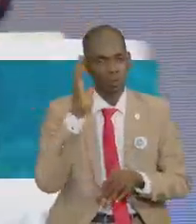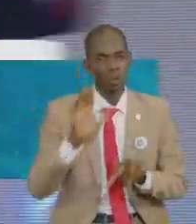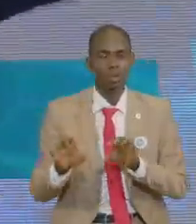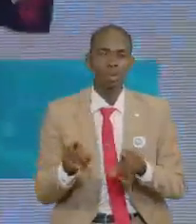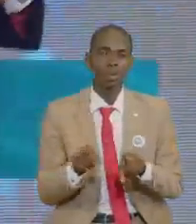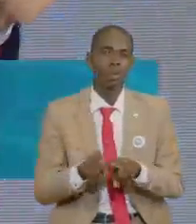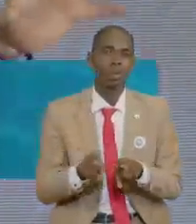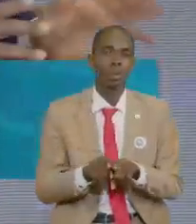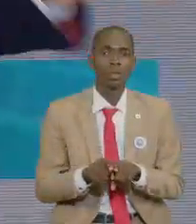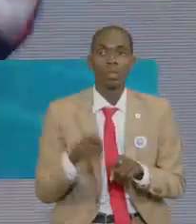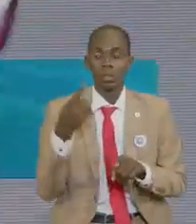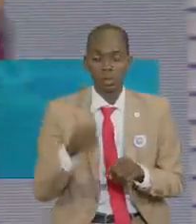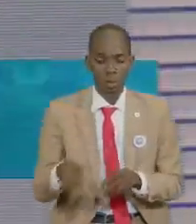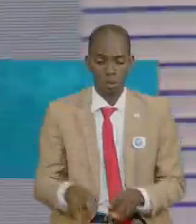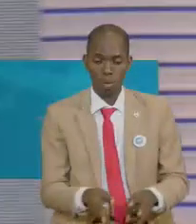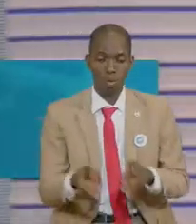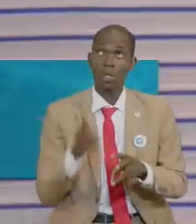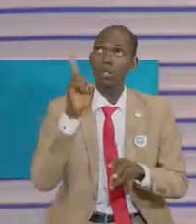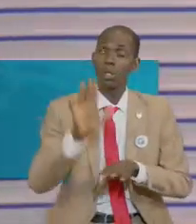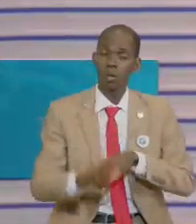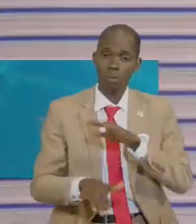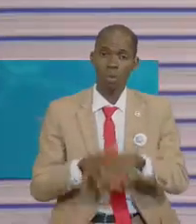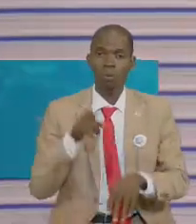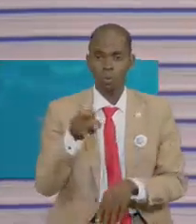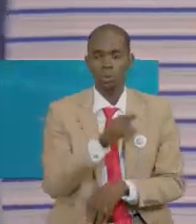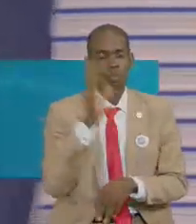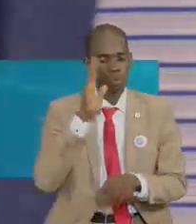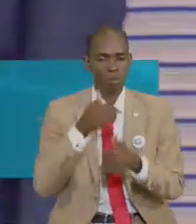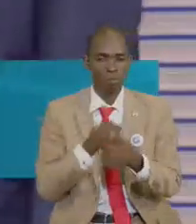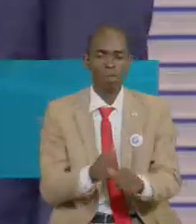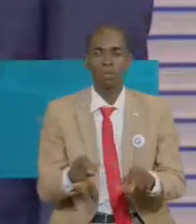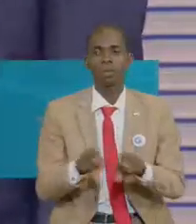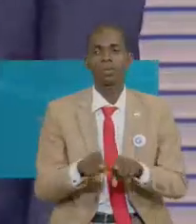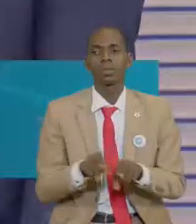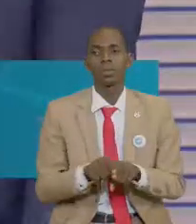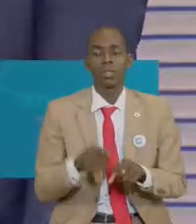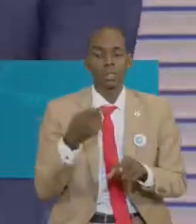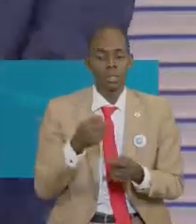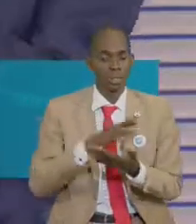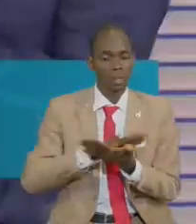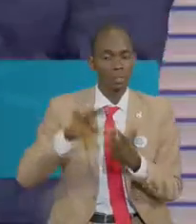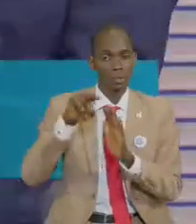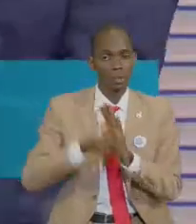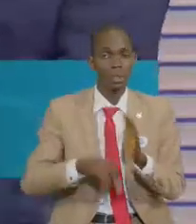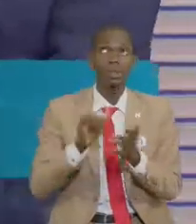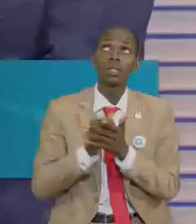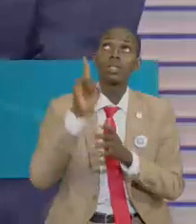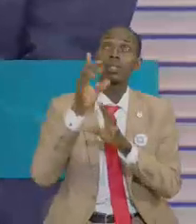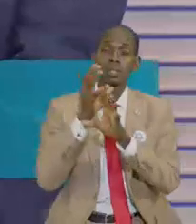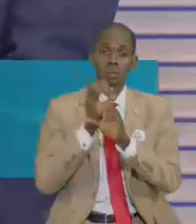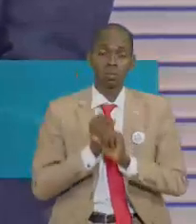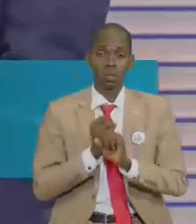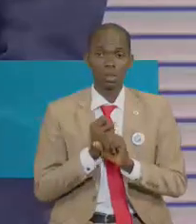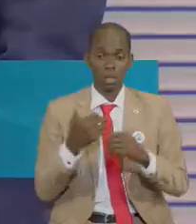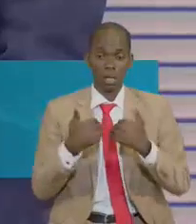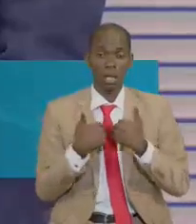The path he trod, we will tread. The righteousness he possessed, we will